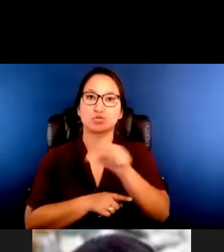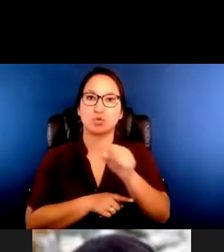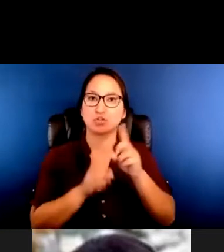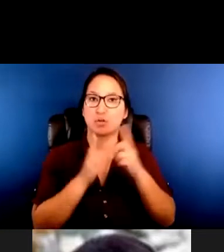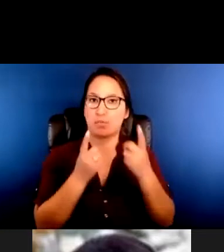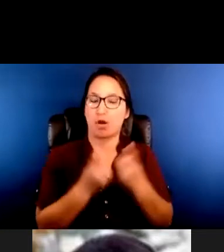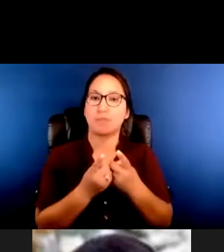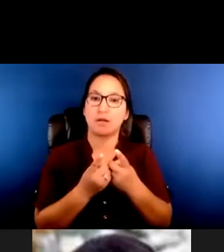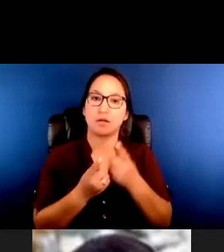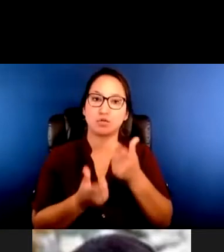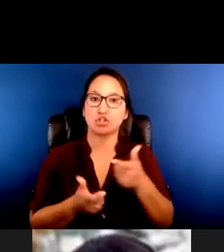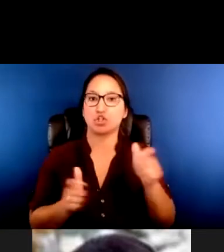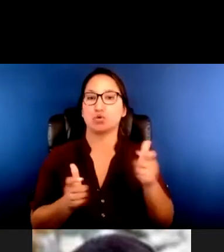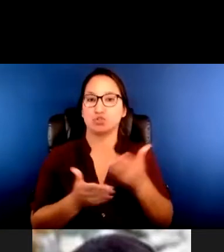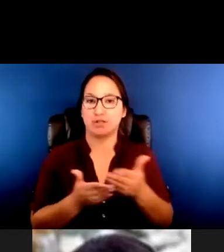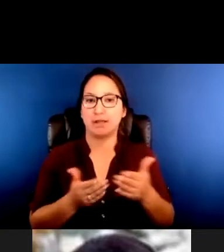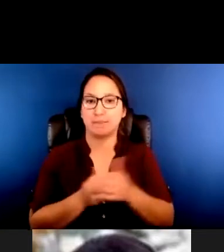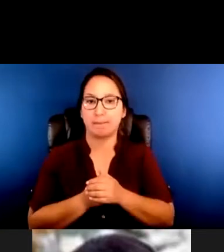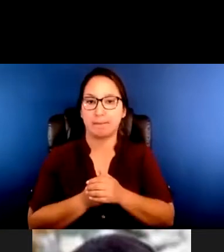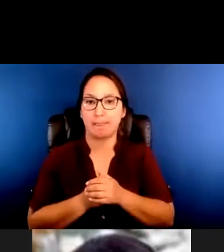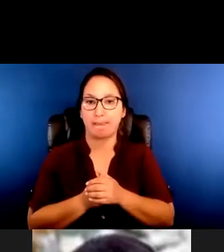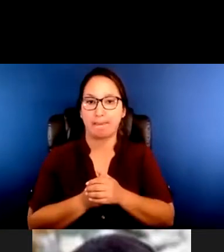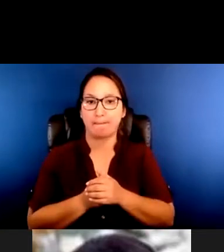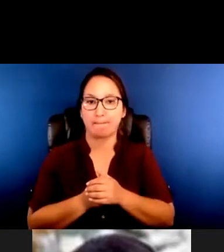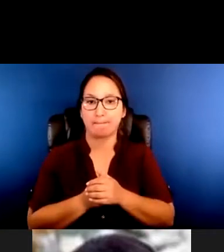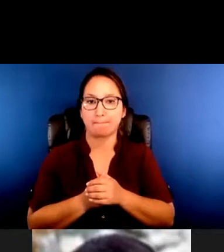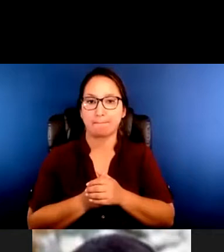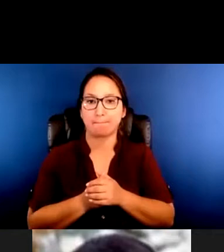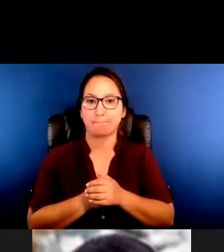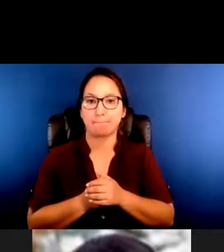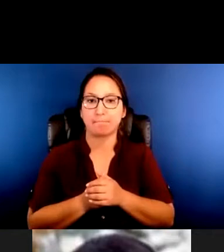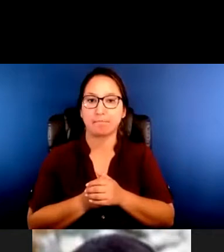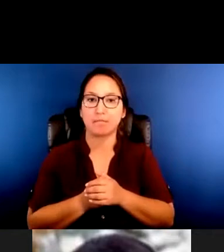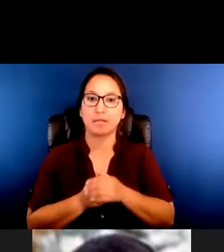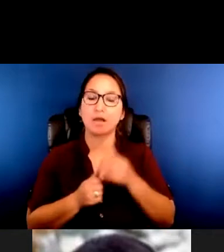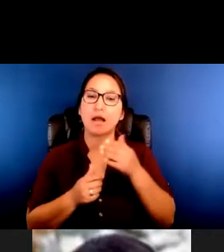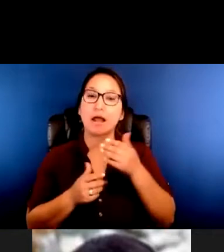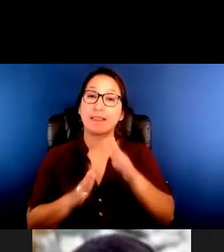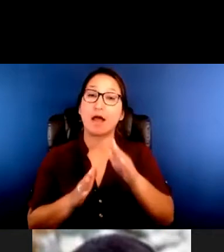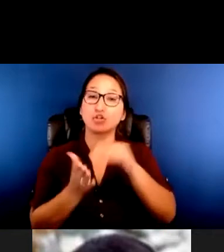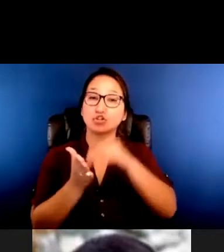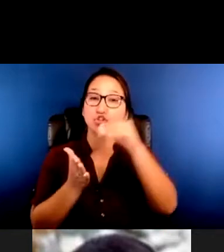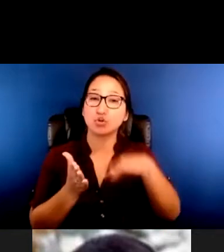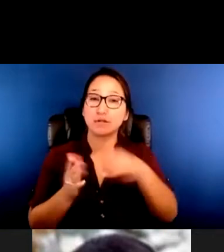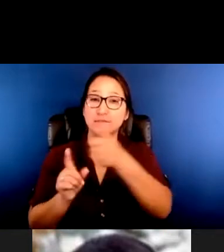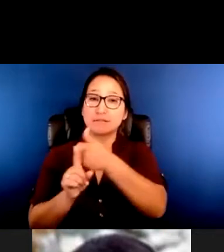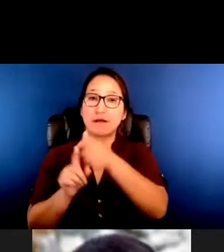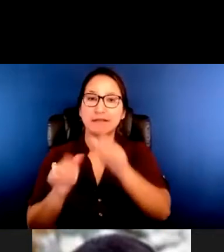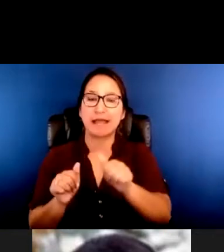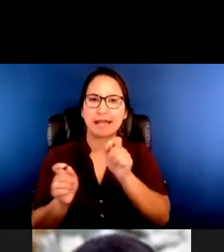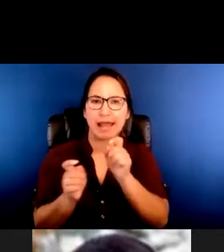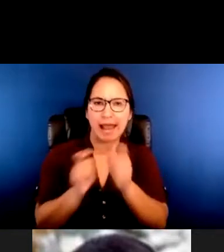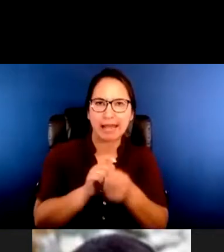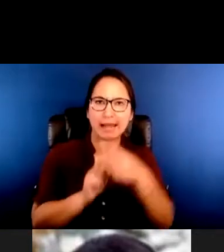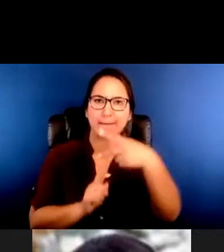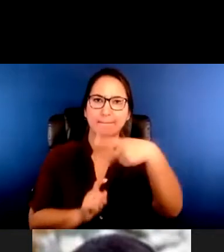a big thing. It allows students to edit things like PDFs, write on them, edit them as